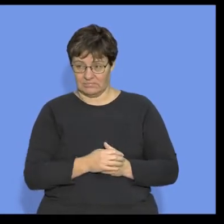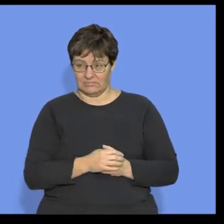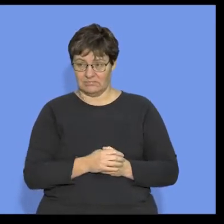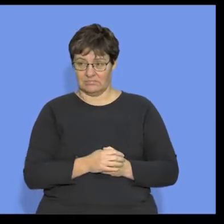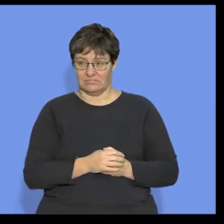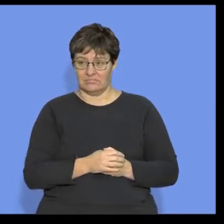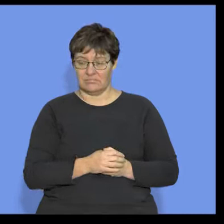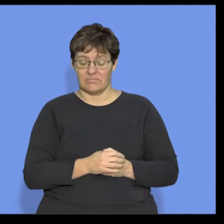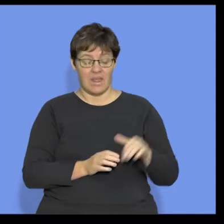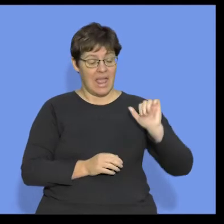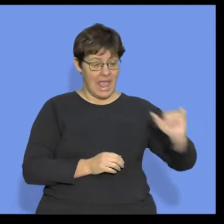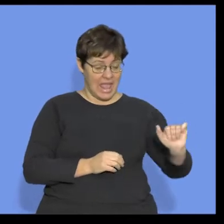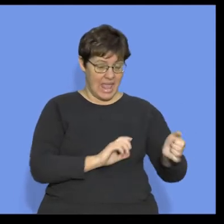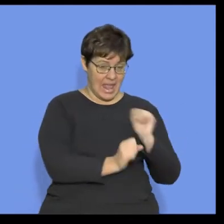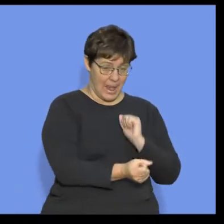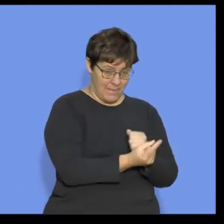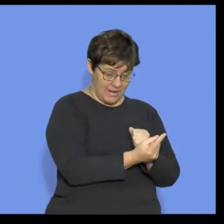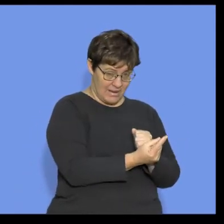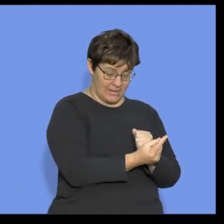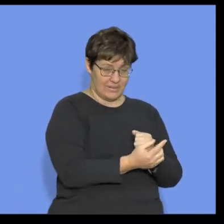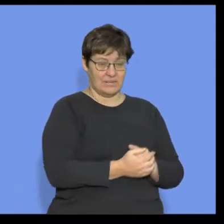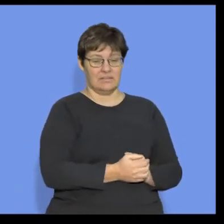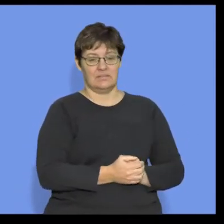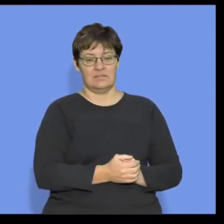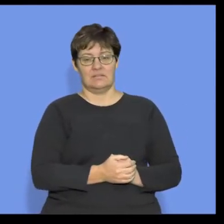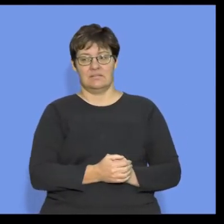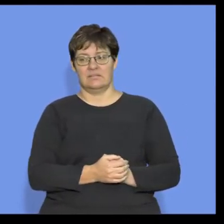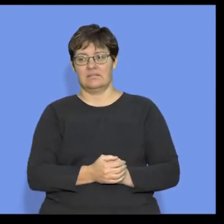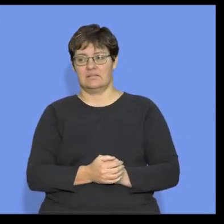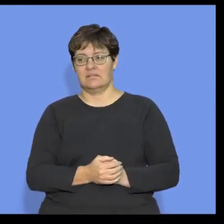together? Event A happens,